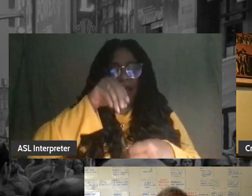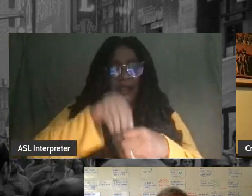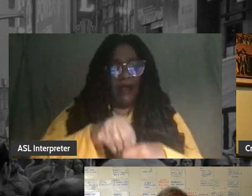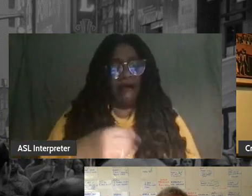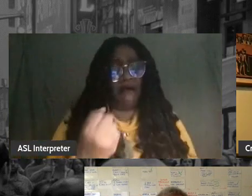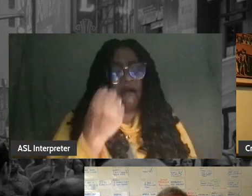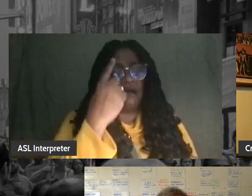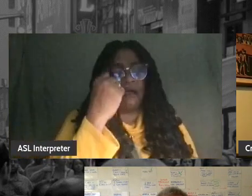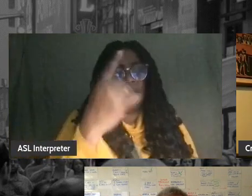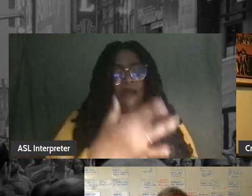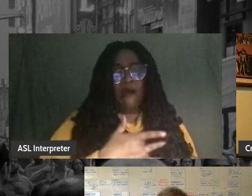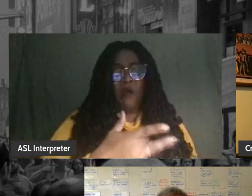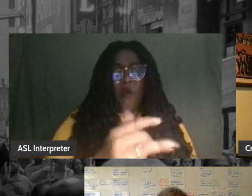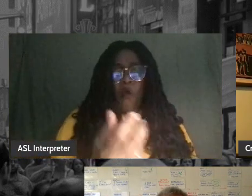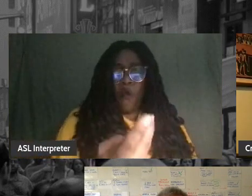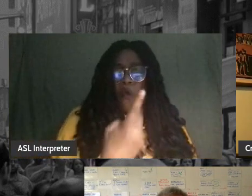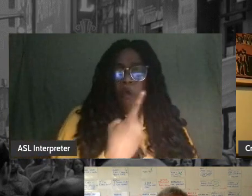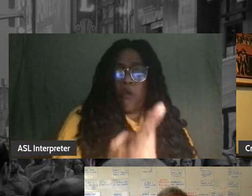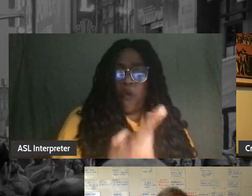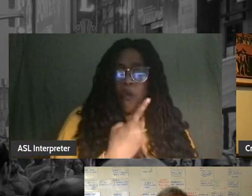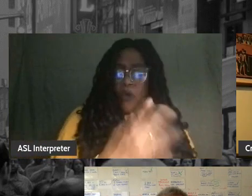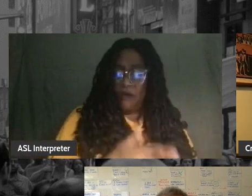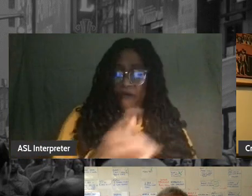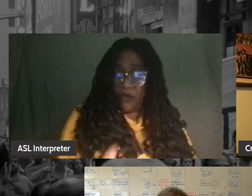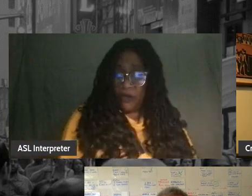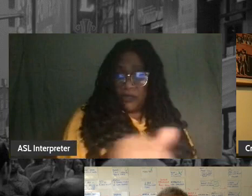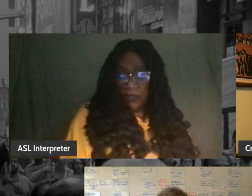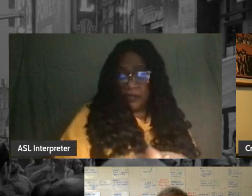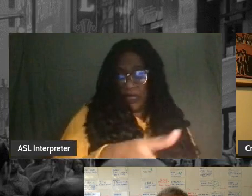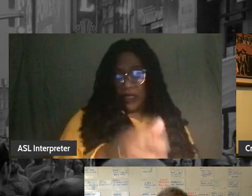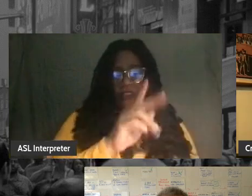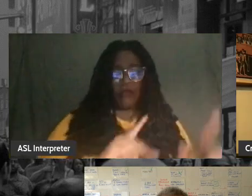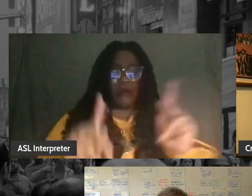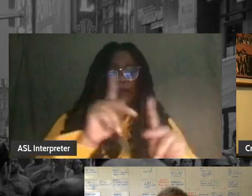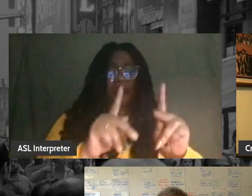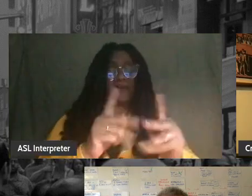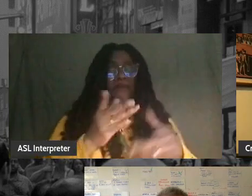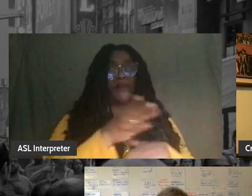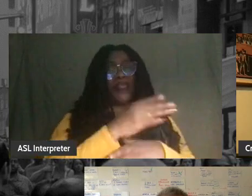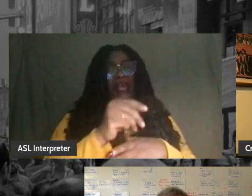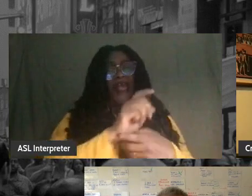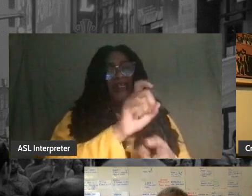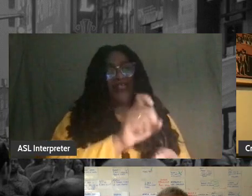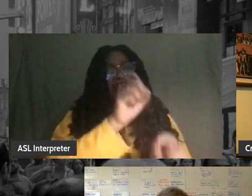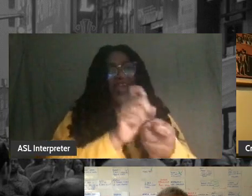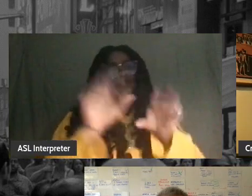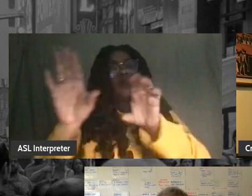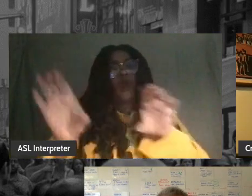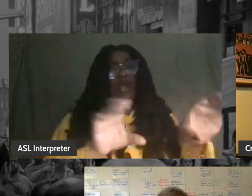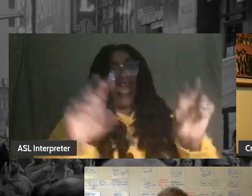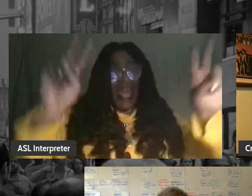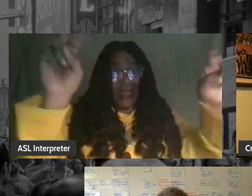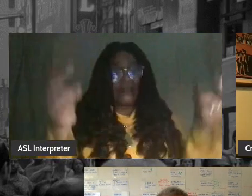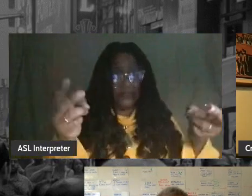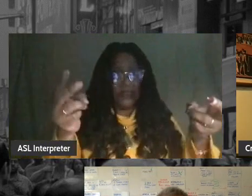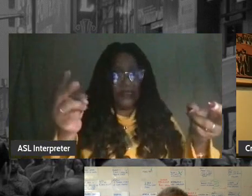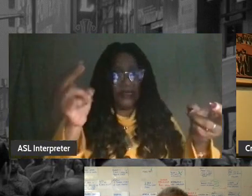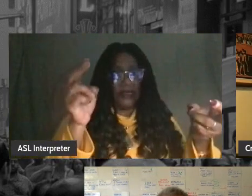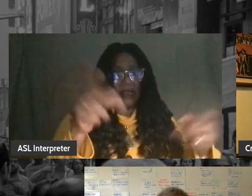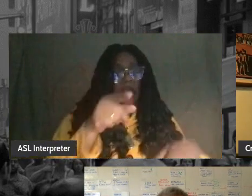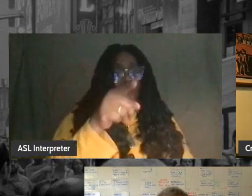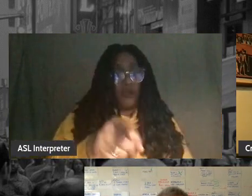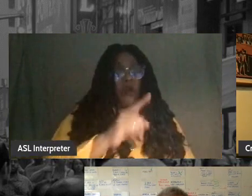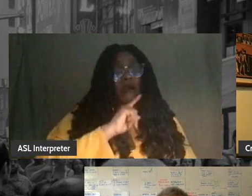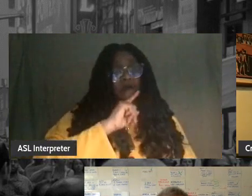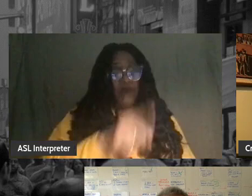others. And we also, the act of storytelling is an act of empathy, because you are by